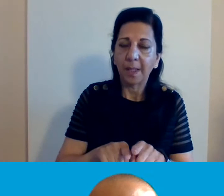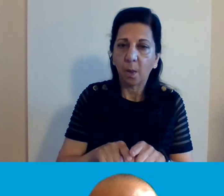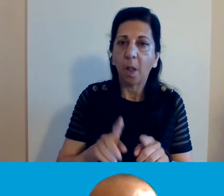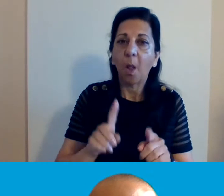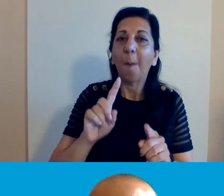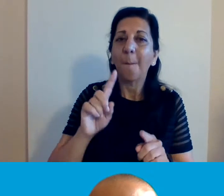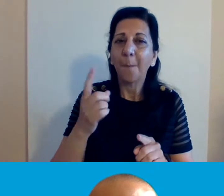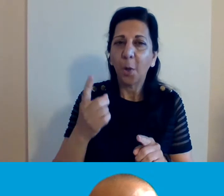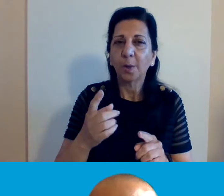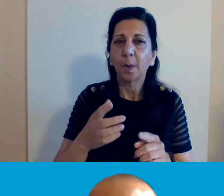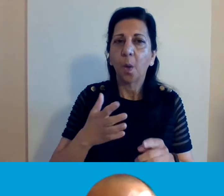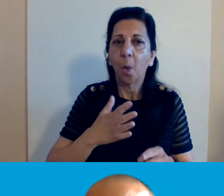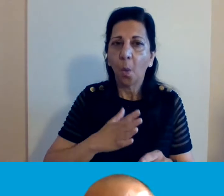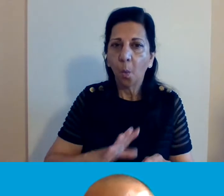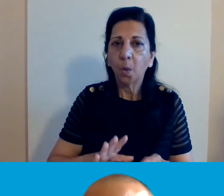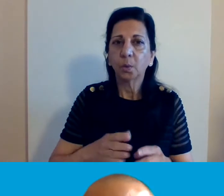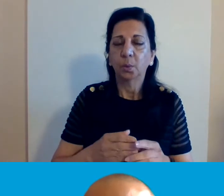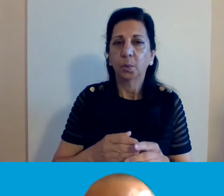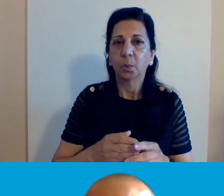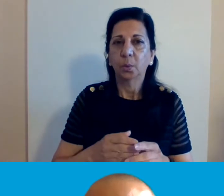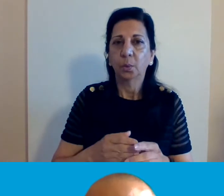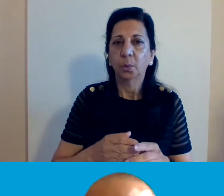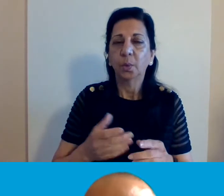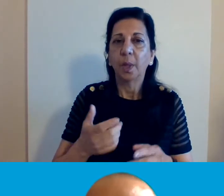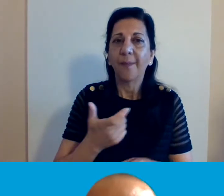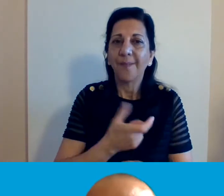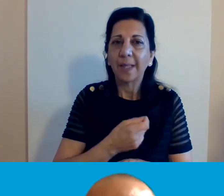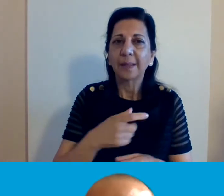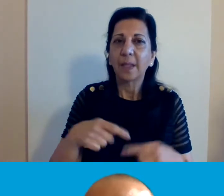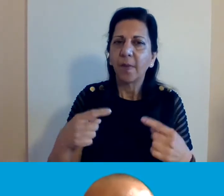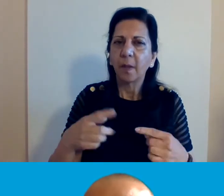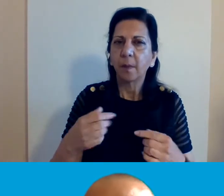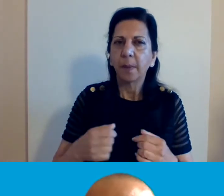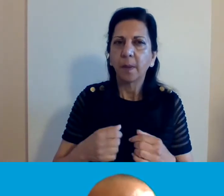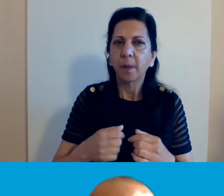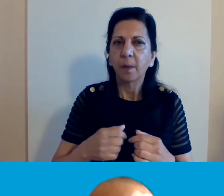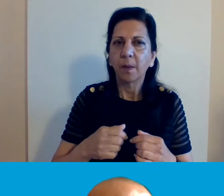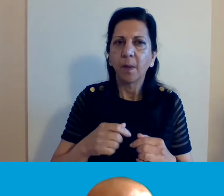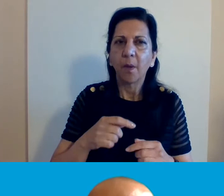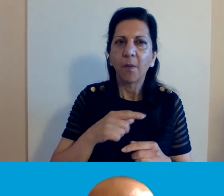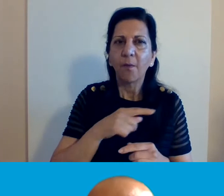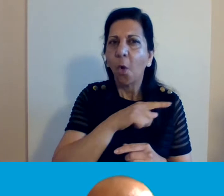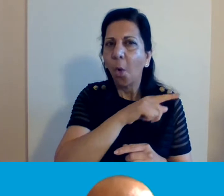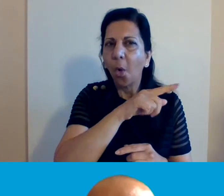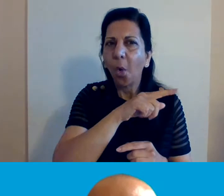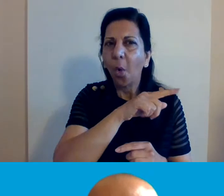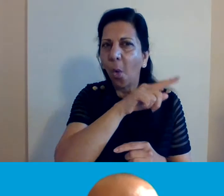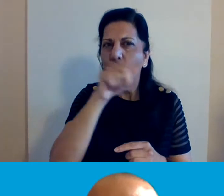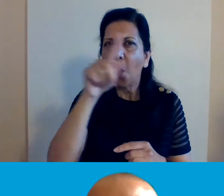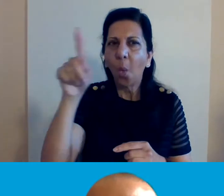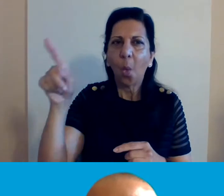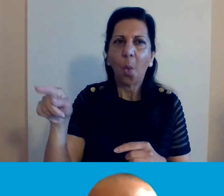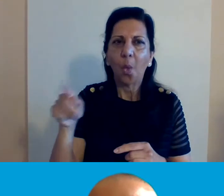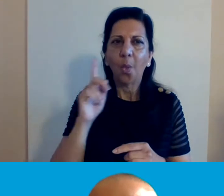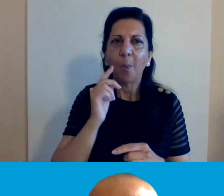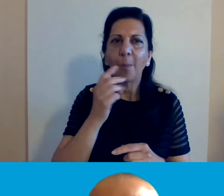questions. Stick them on again because we've got a couple of minutes if I haven't. Pete's comment, I can't agree more.